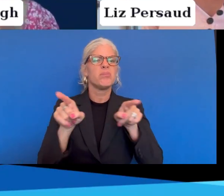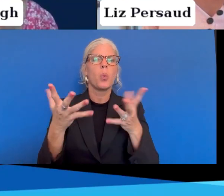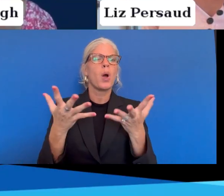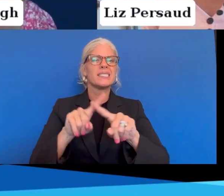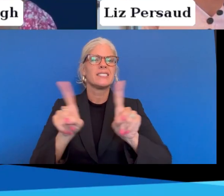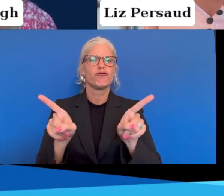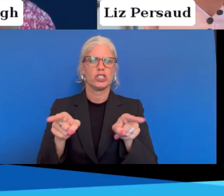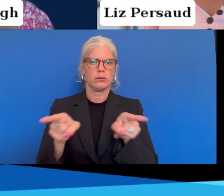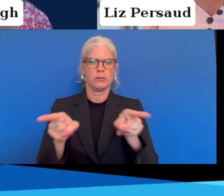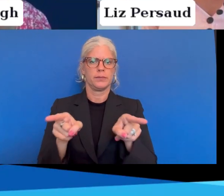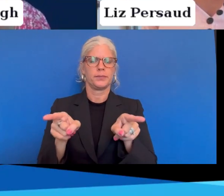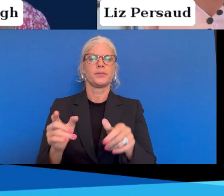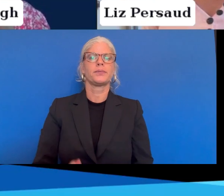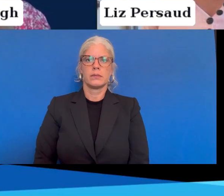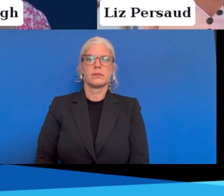having a colonoscopy.